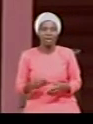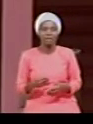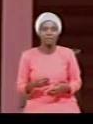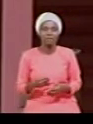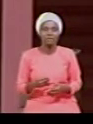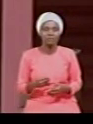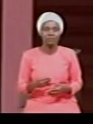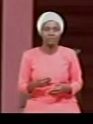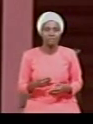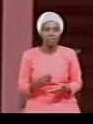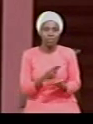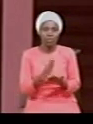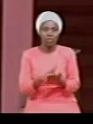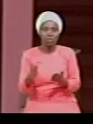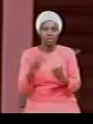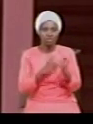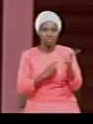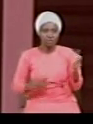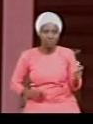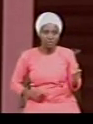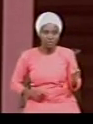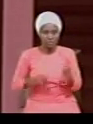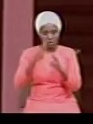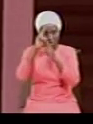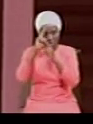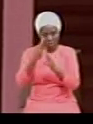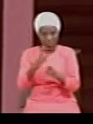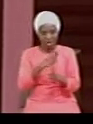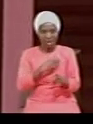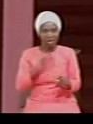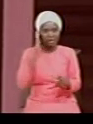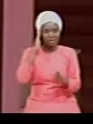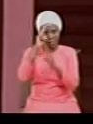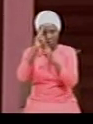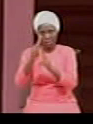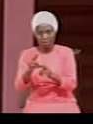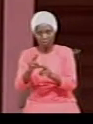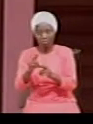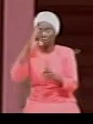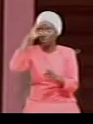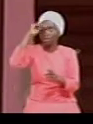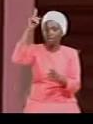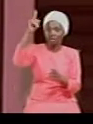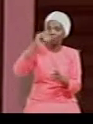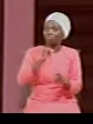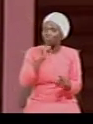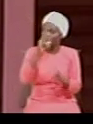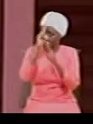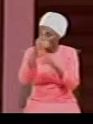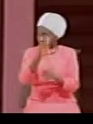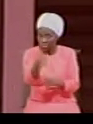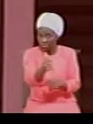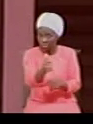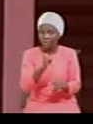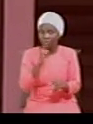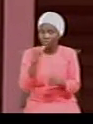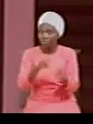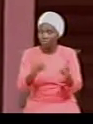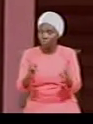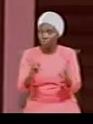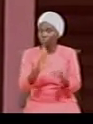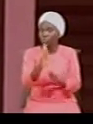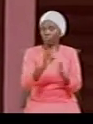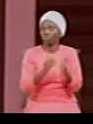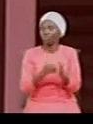Lord, honorable, and shall honor him, not honor yourself, not doing thy